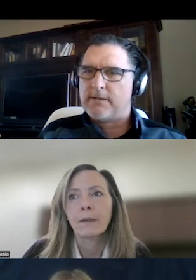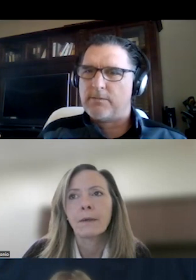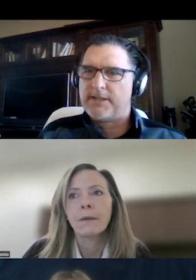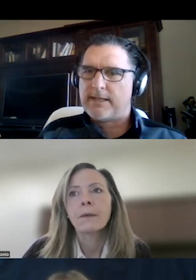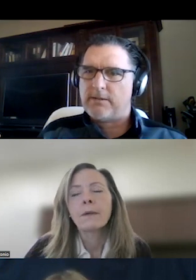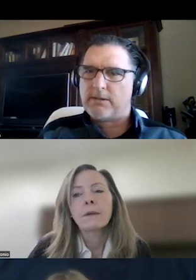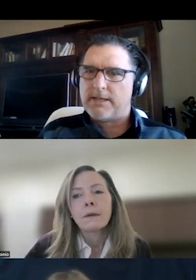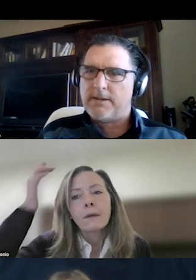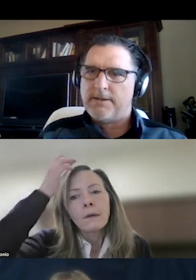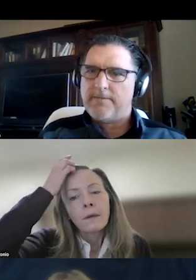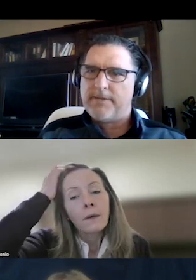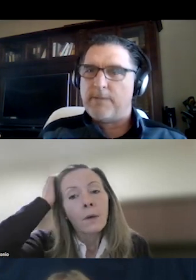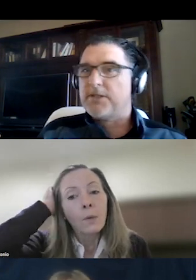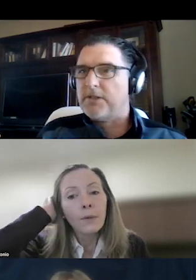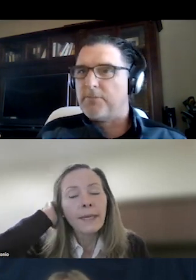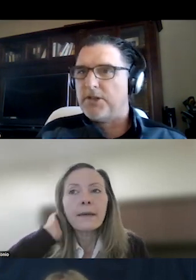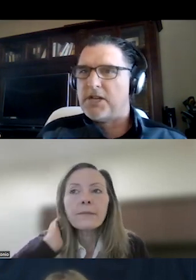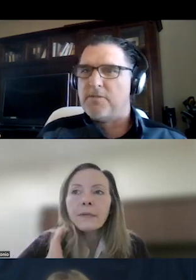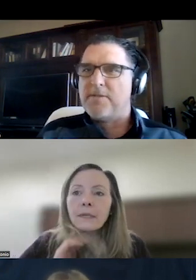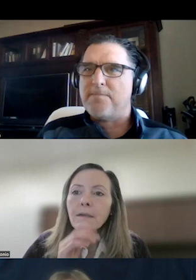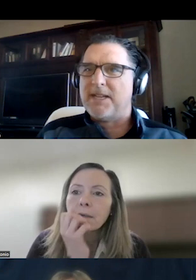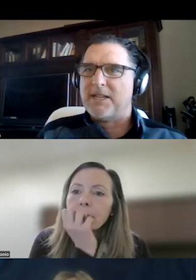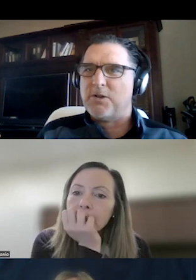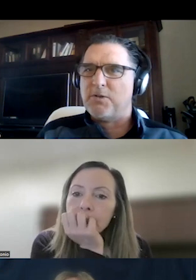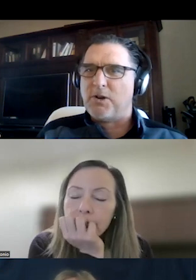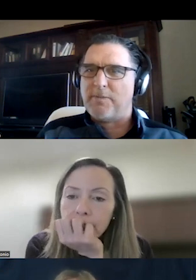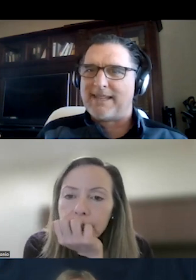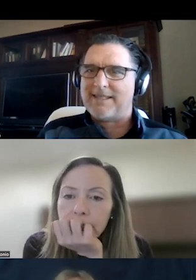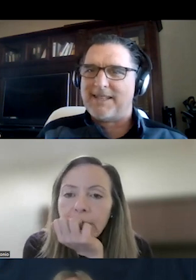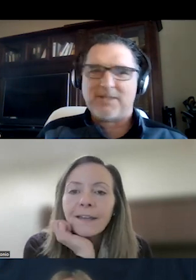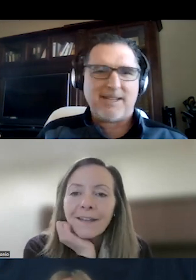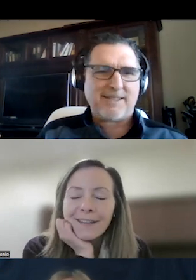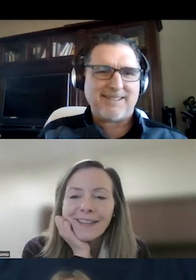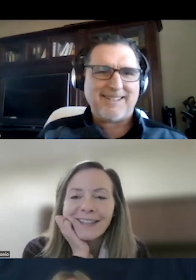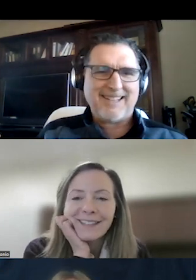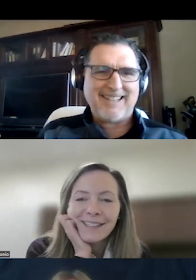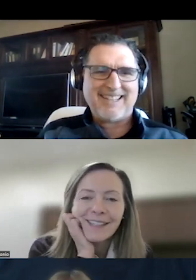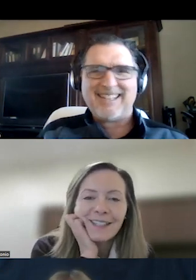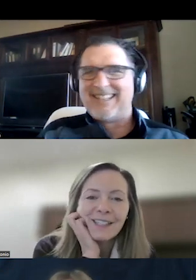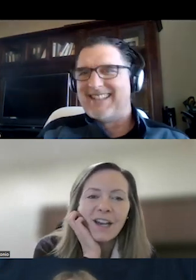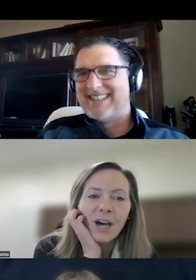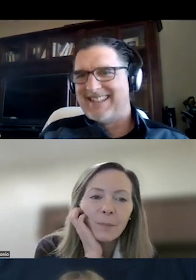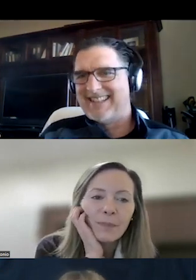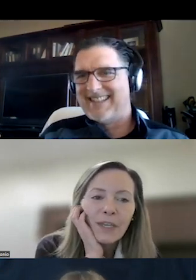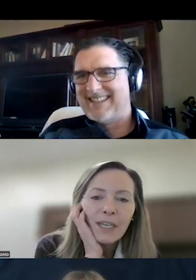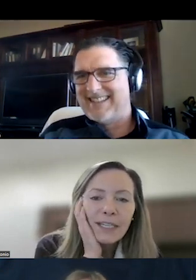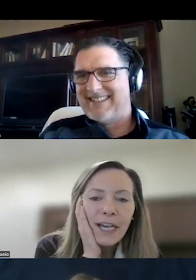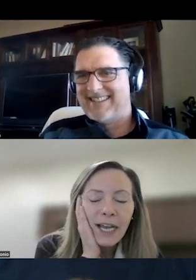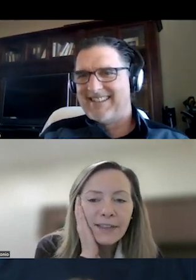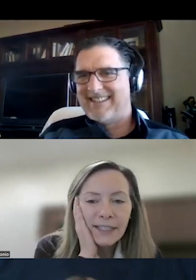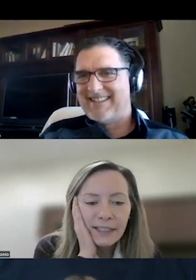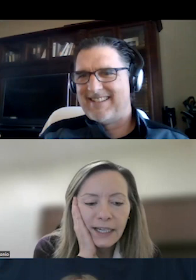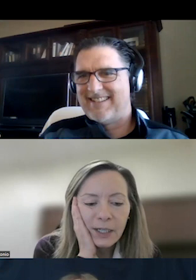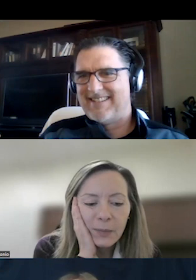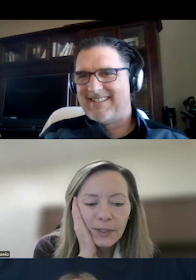TA center and what that can look like? And we certainly appreciate you being in your new role back at CMCS. Thanks. Yeah,